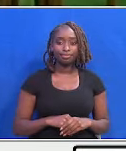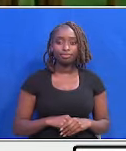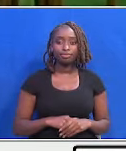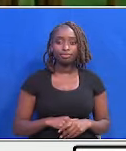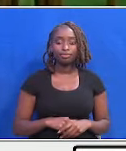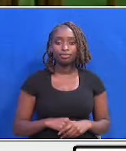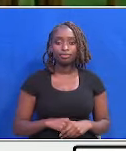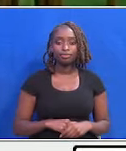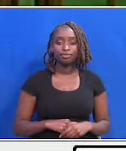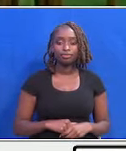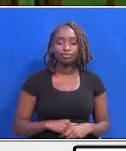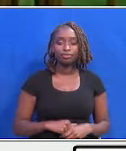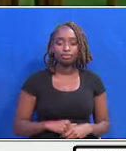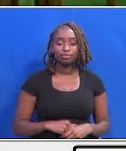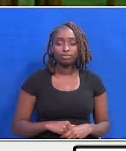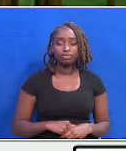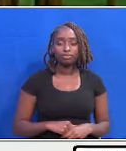To JKIA,